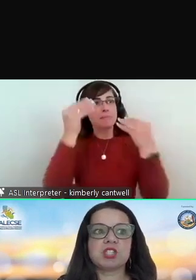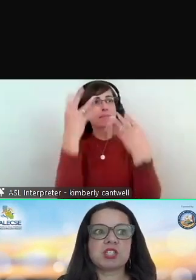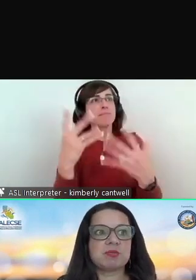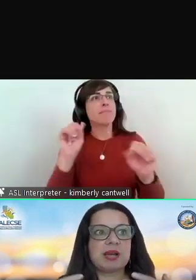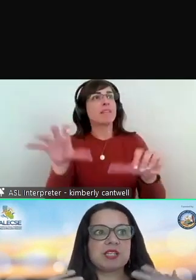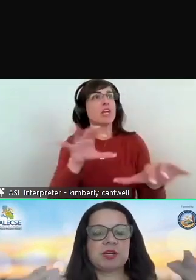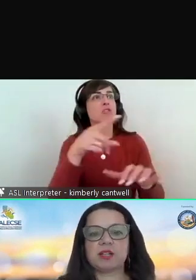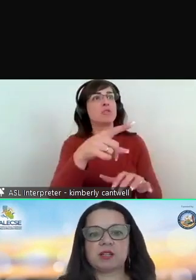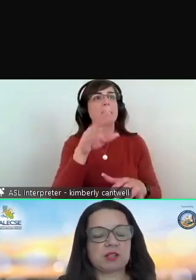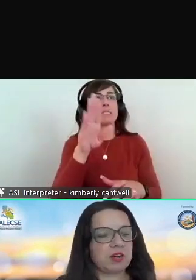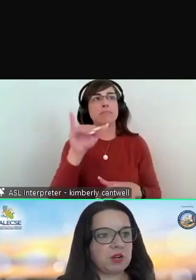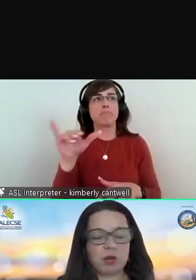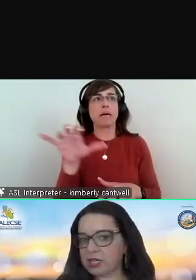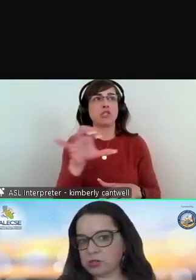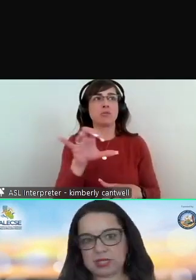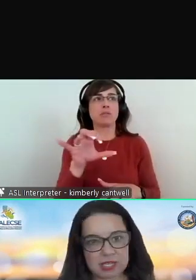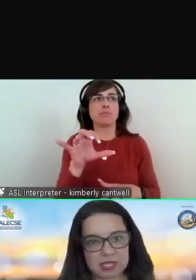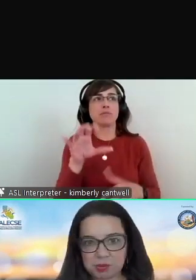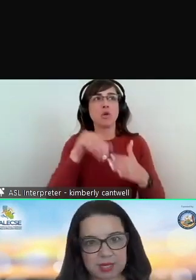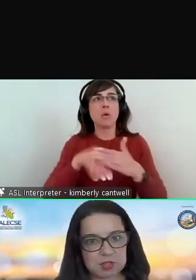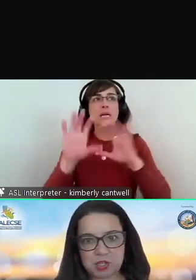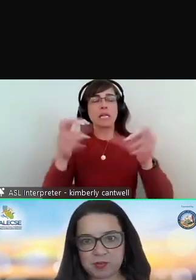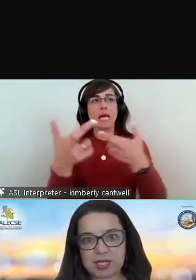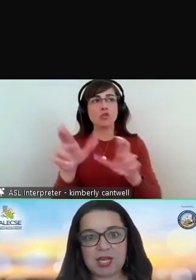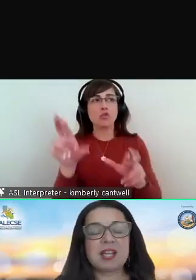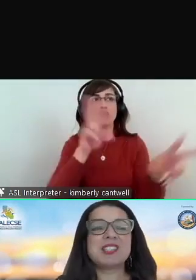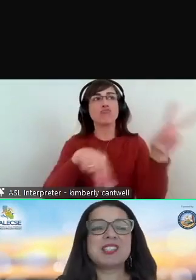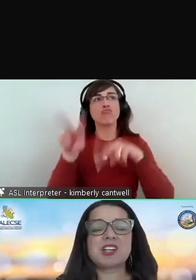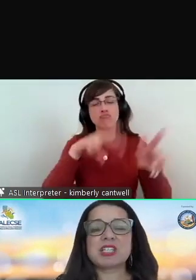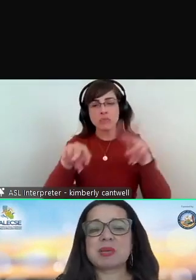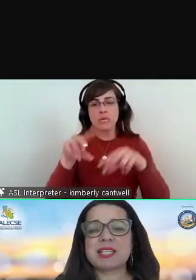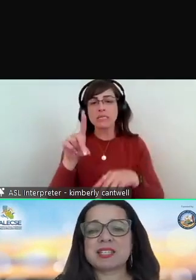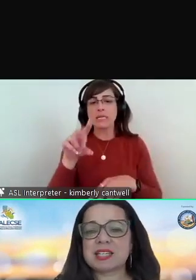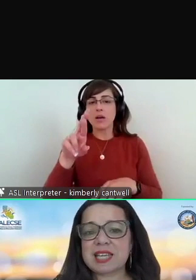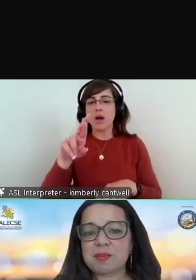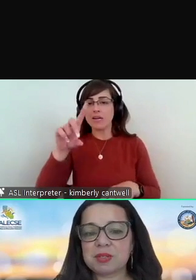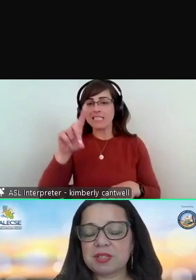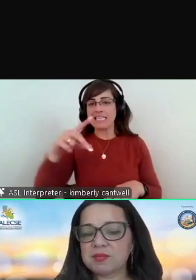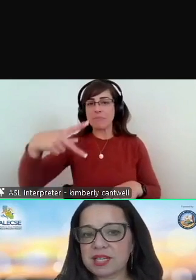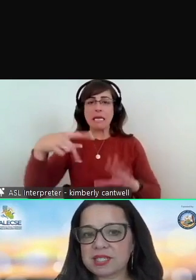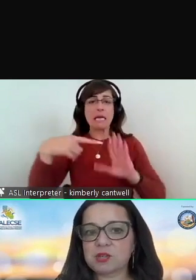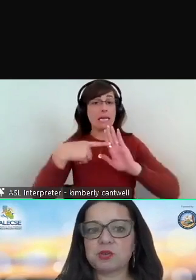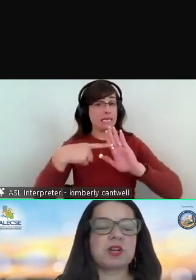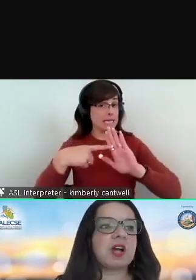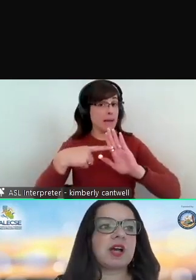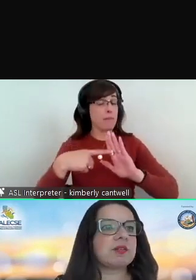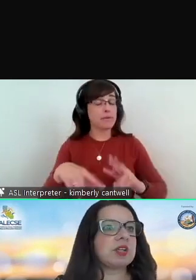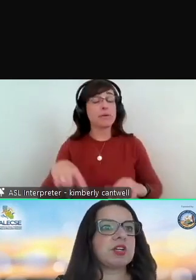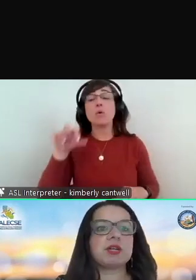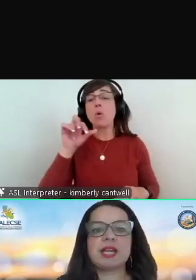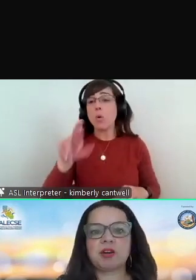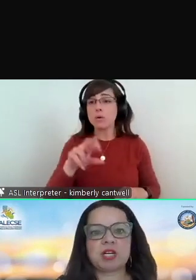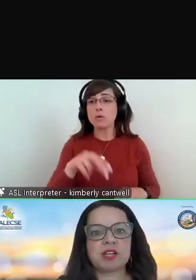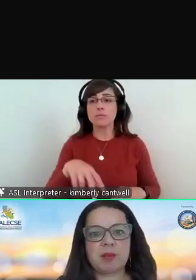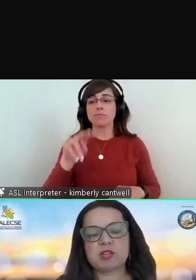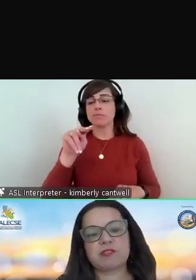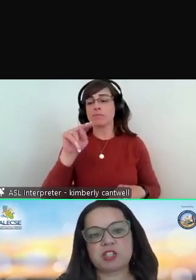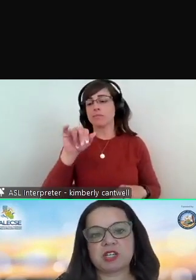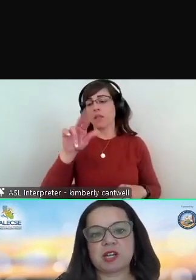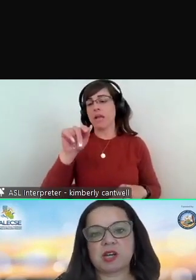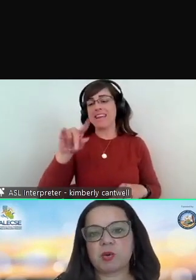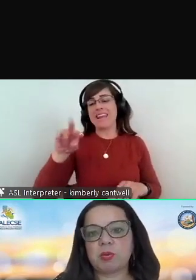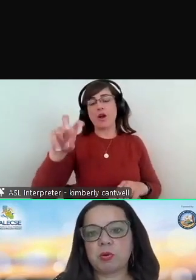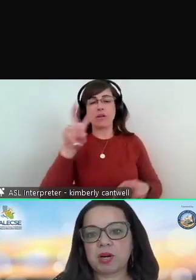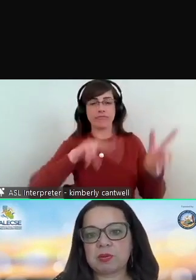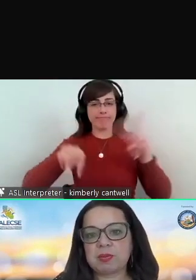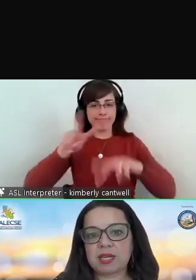this just by doing it, going into a classroom and observing. The DRDP is an example of this, or a narrative observation